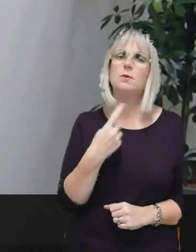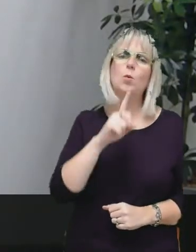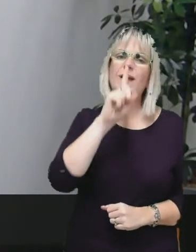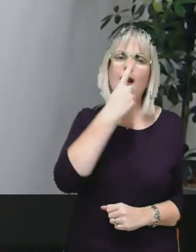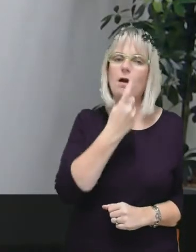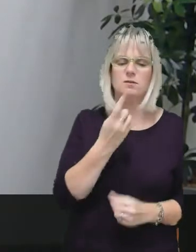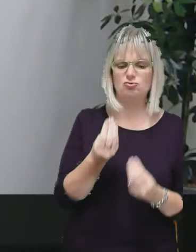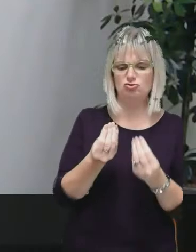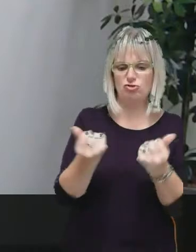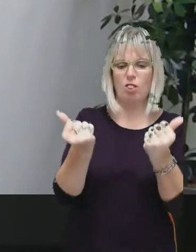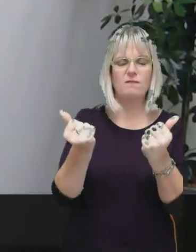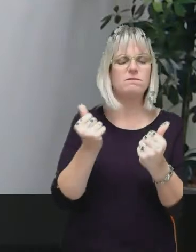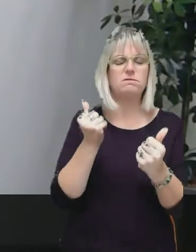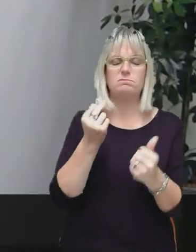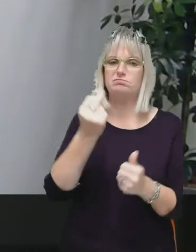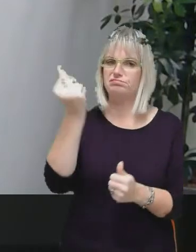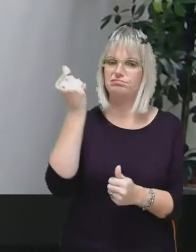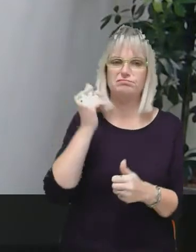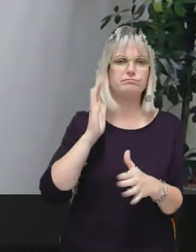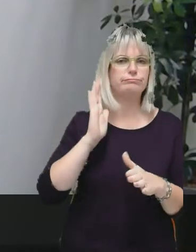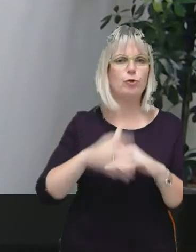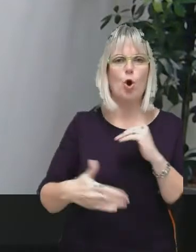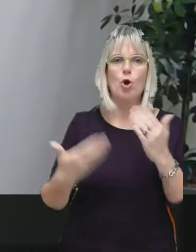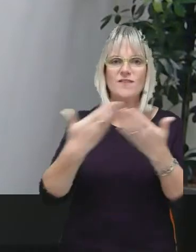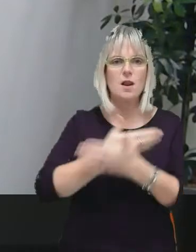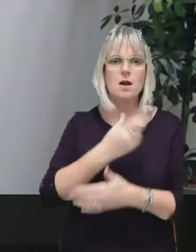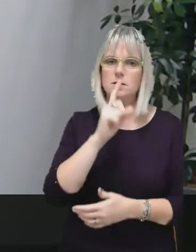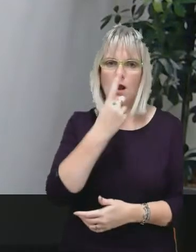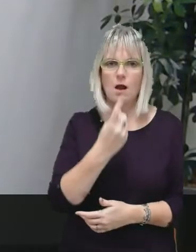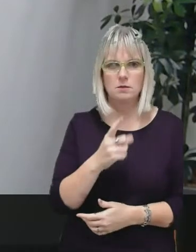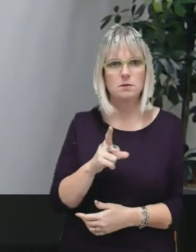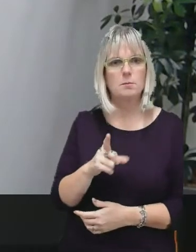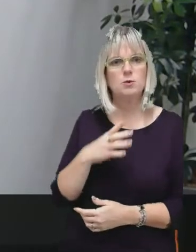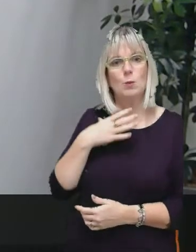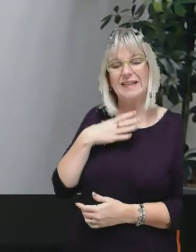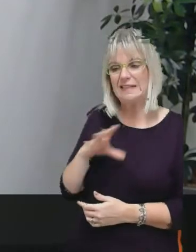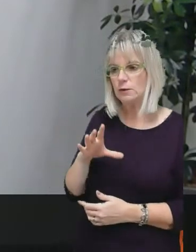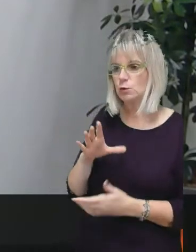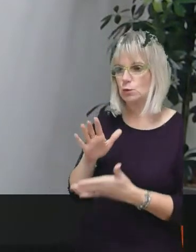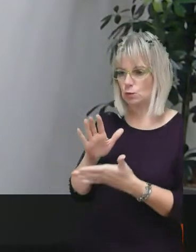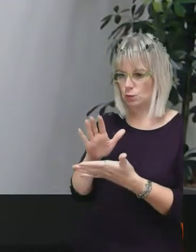they've got to help people like you and thousands like you who rent in the private sector.